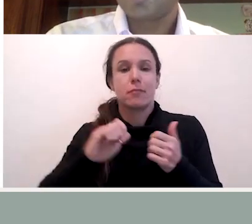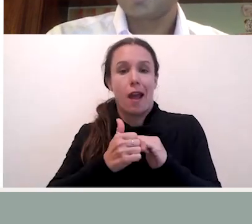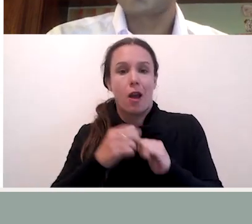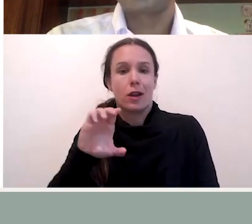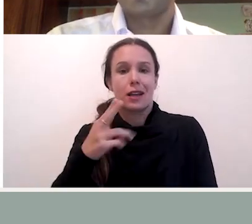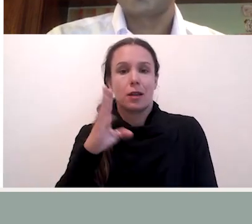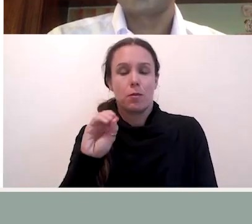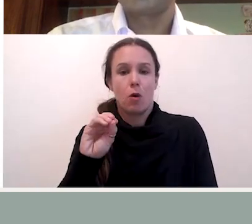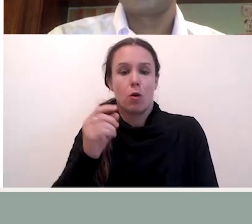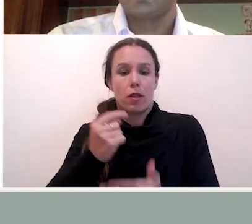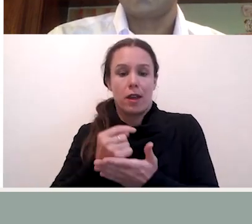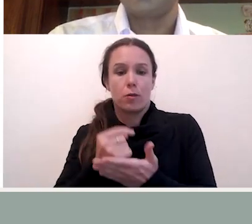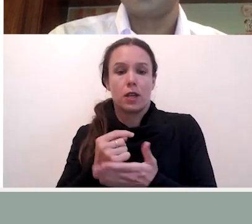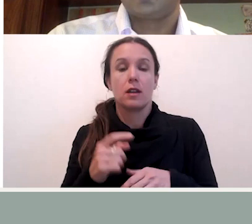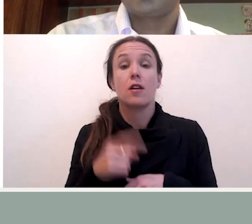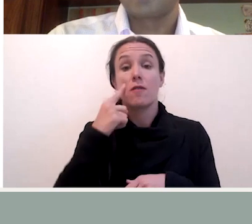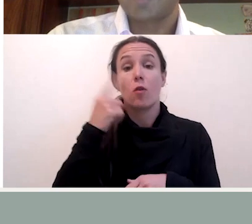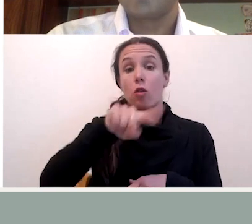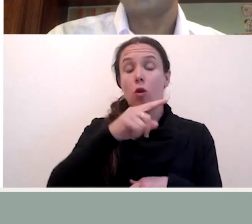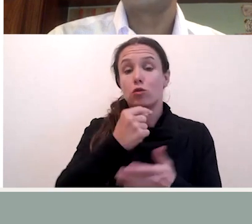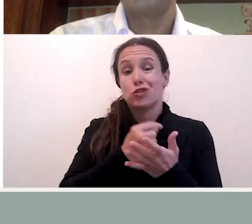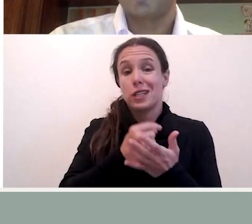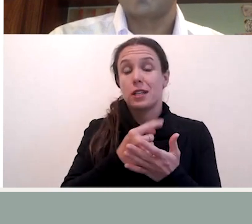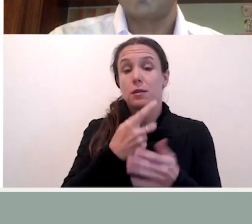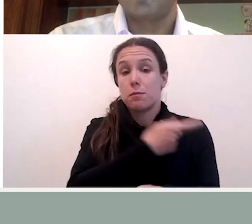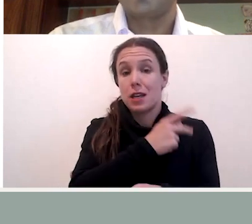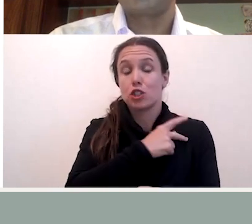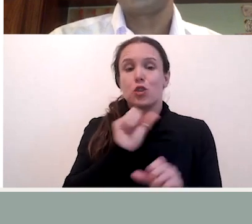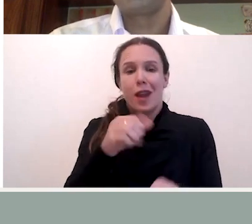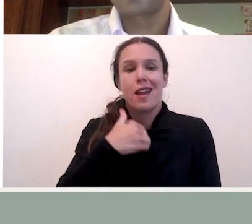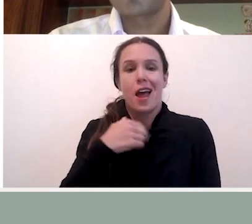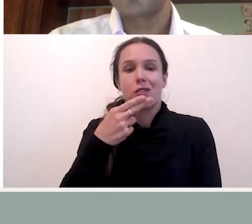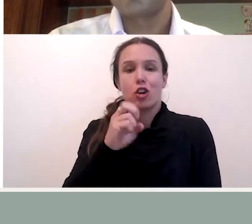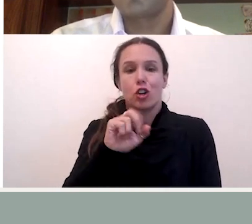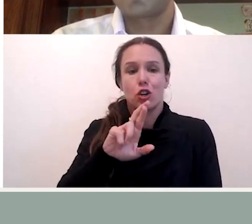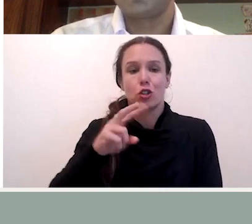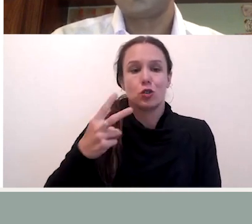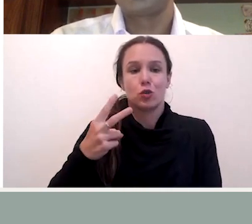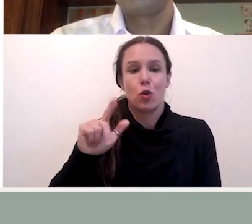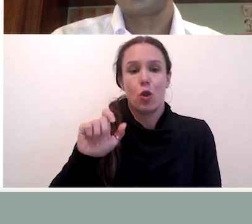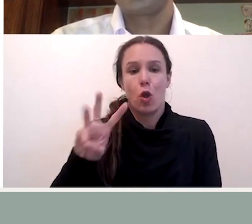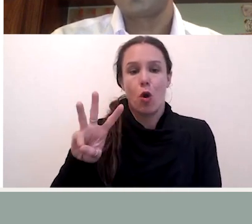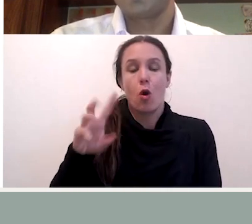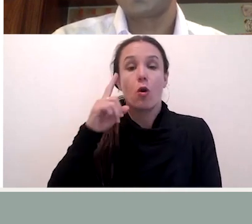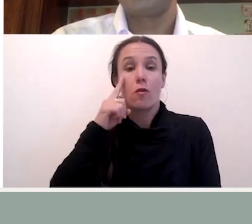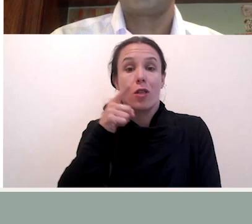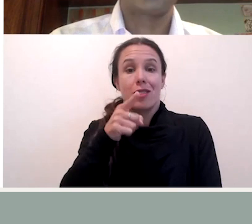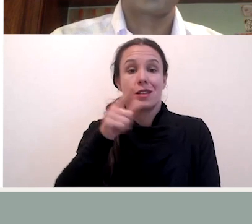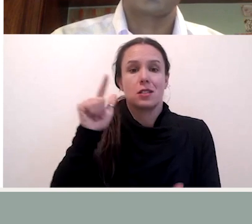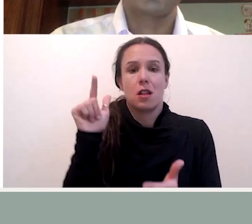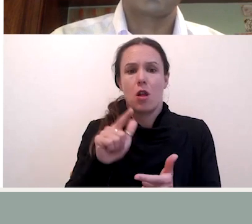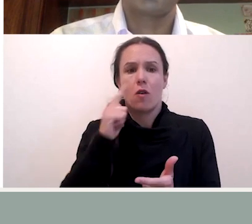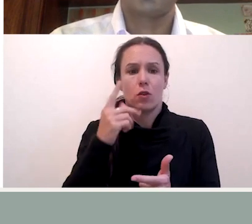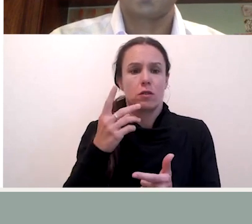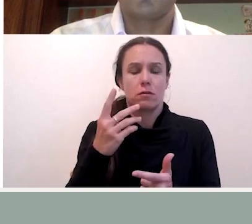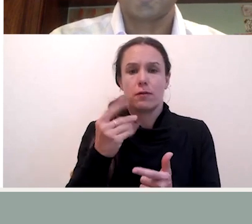heavily pretreated patients, you can, with HER2 low positive disease, median progression-free survival was 11.1 months and overall